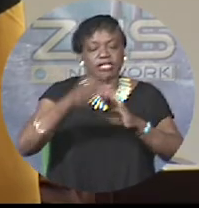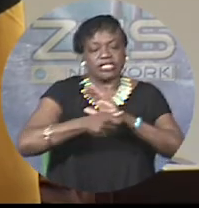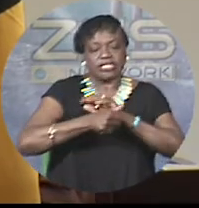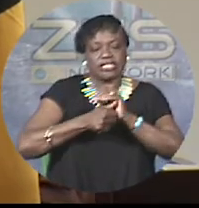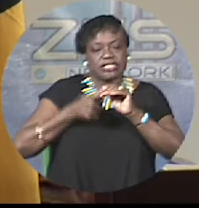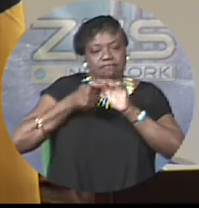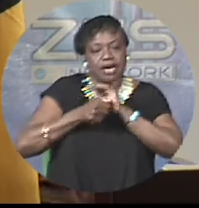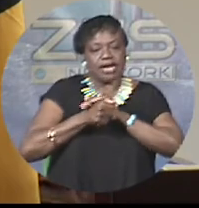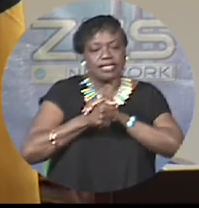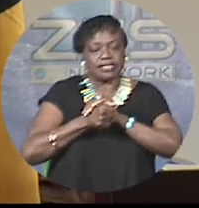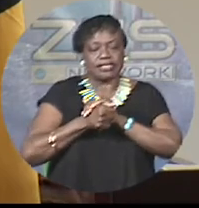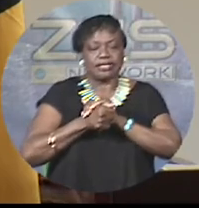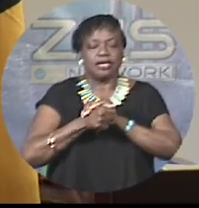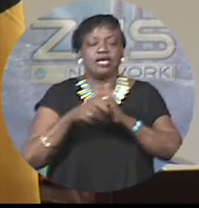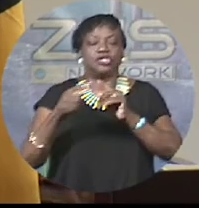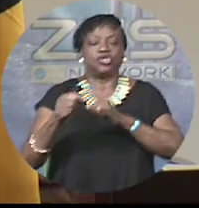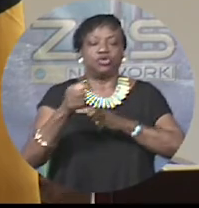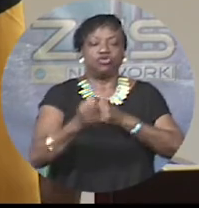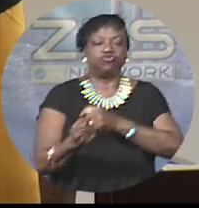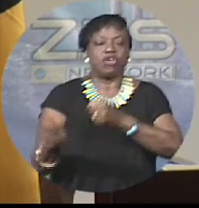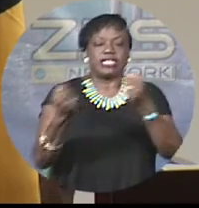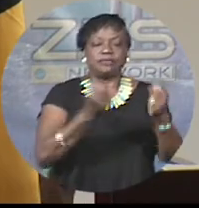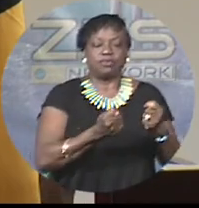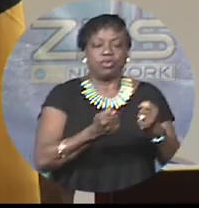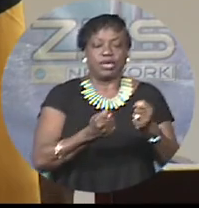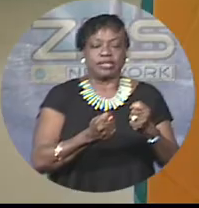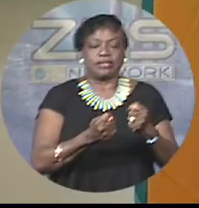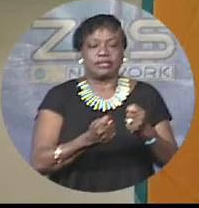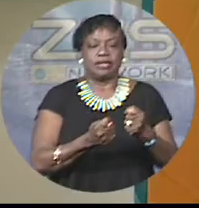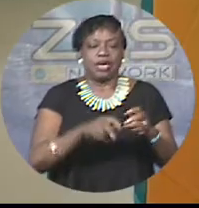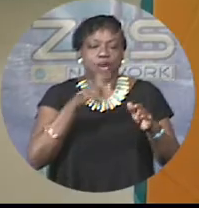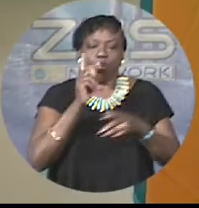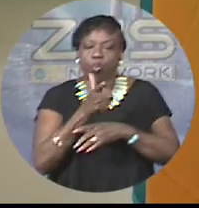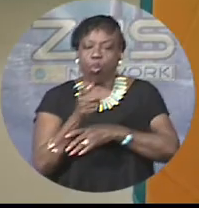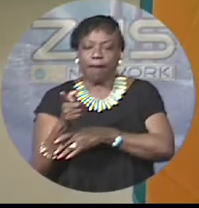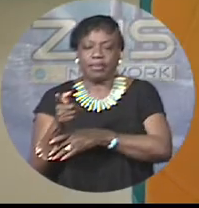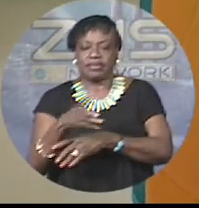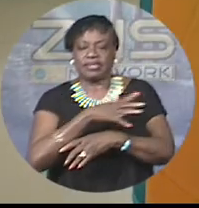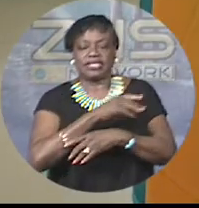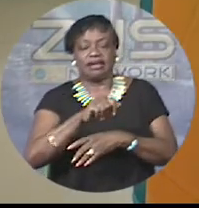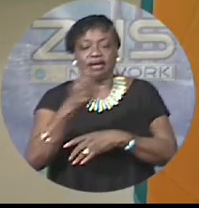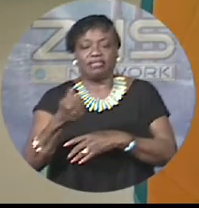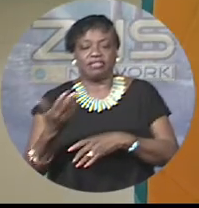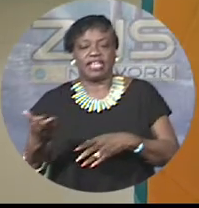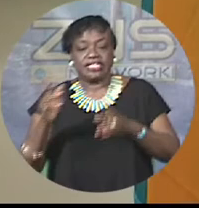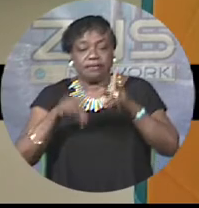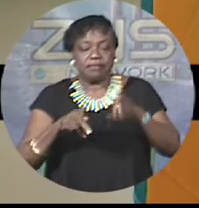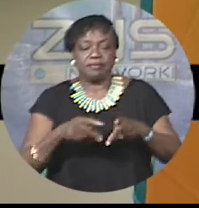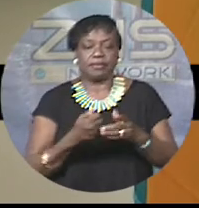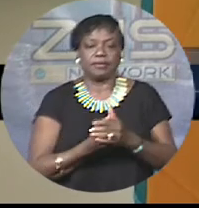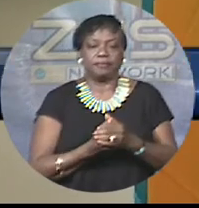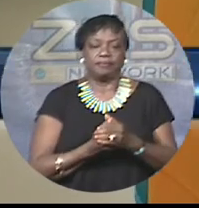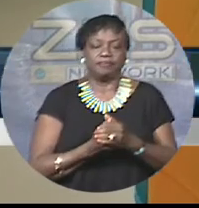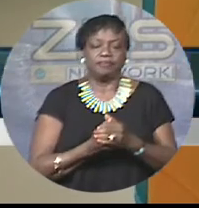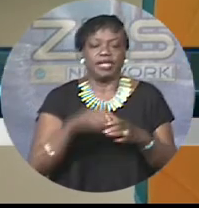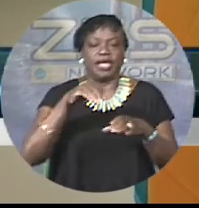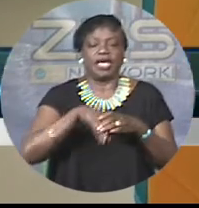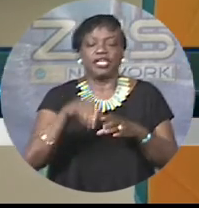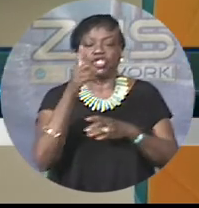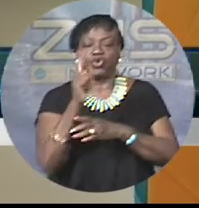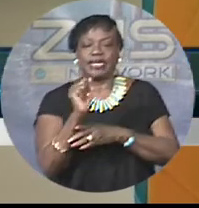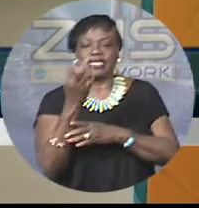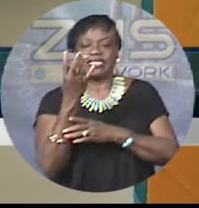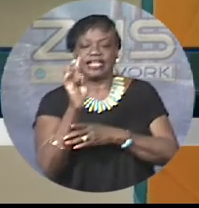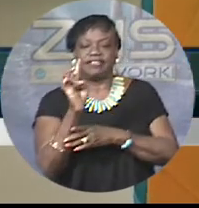transport narcotics, people, and weapons through the Bahamian archipelago. In 2017 to date,